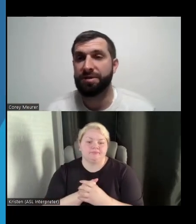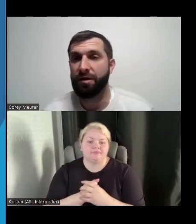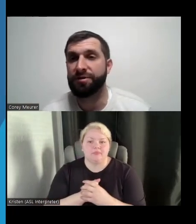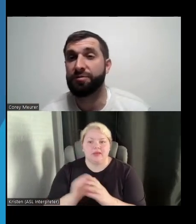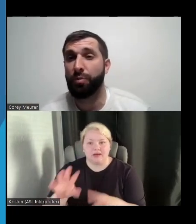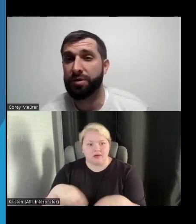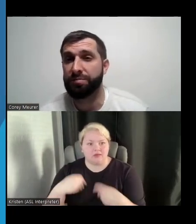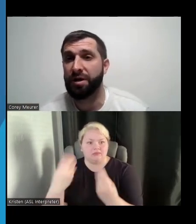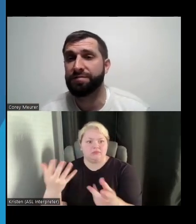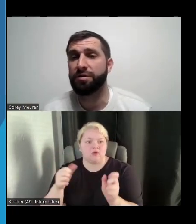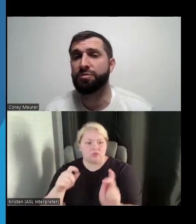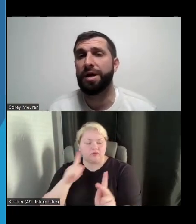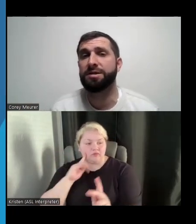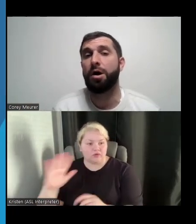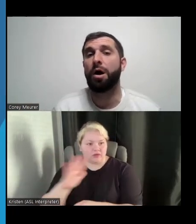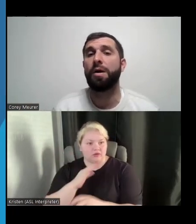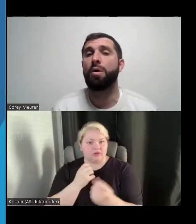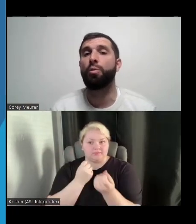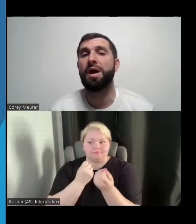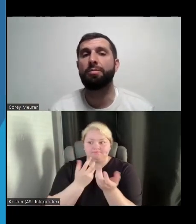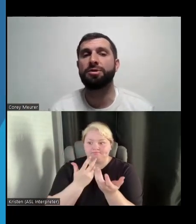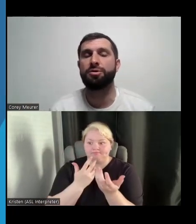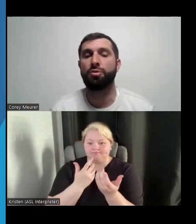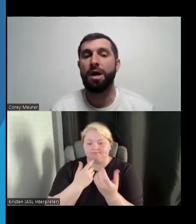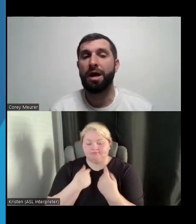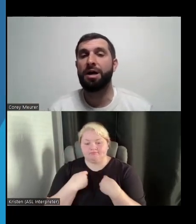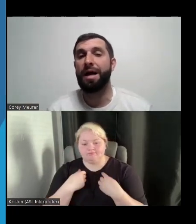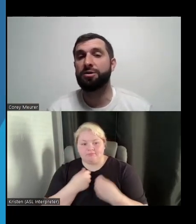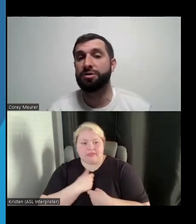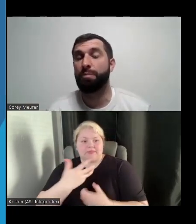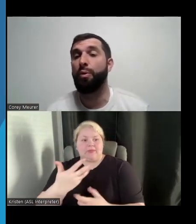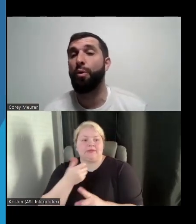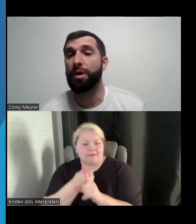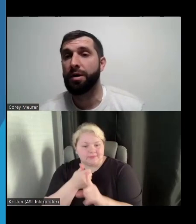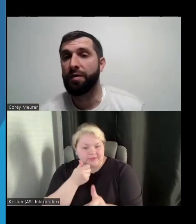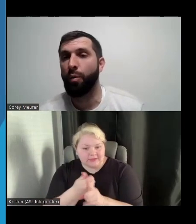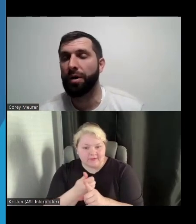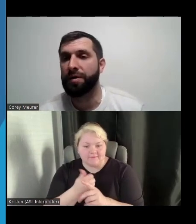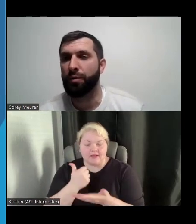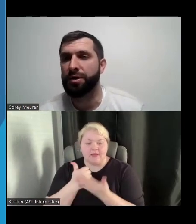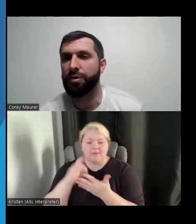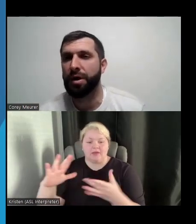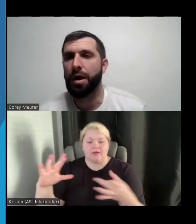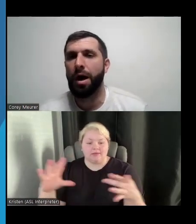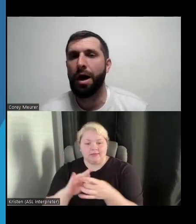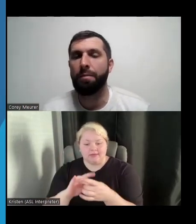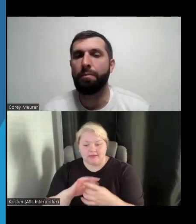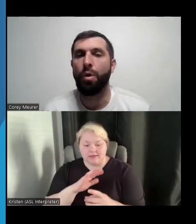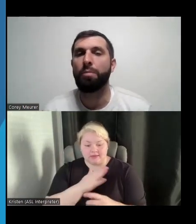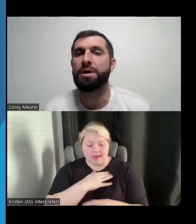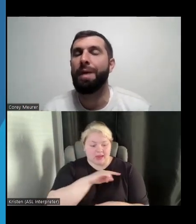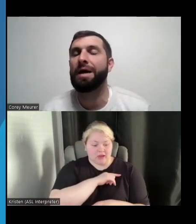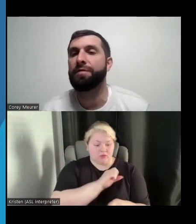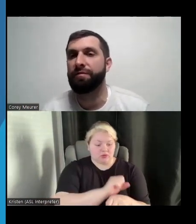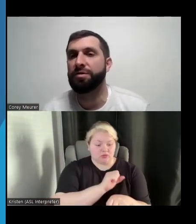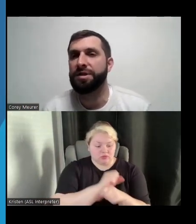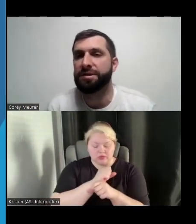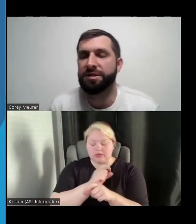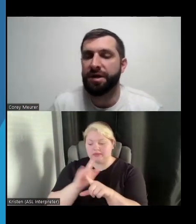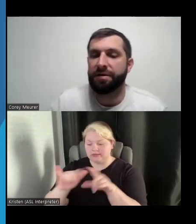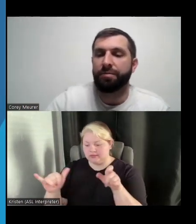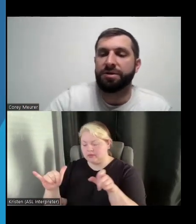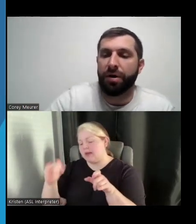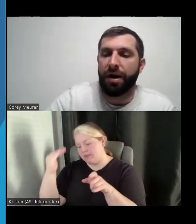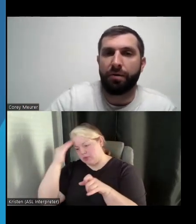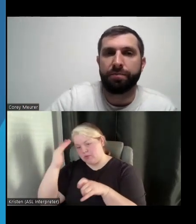express themselves and support themselves in those ways? And are we able to connect or support the work that we're doing while being mindful of those